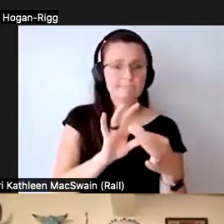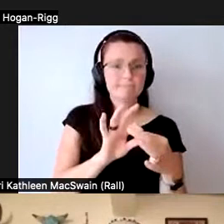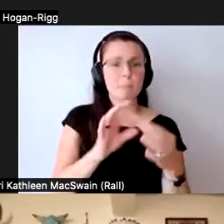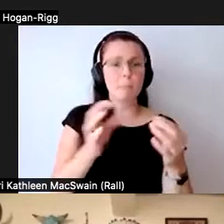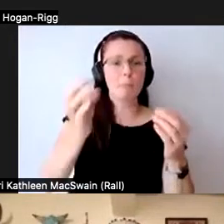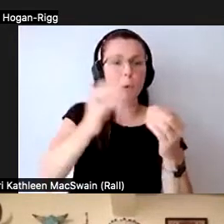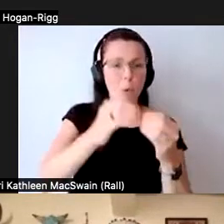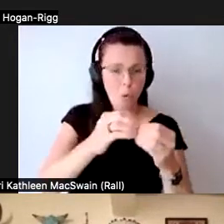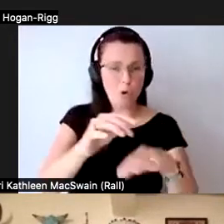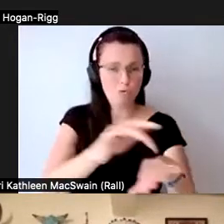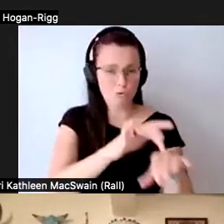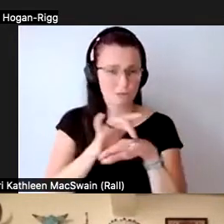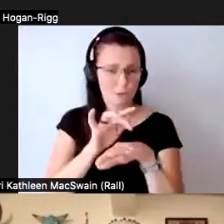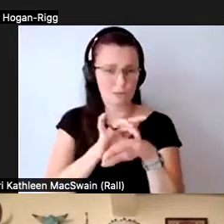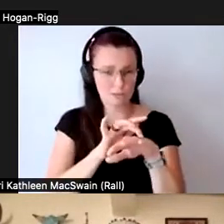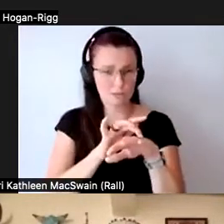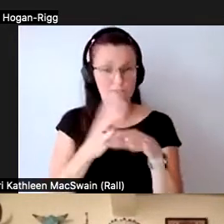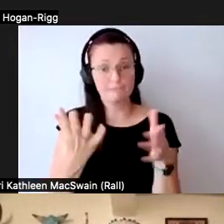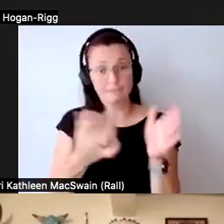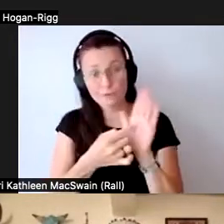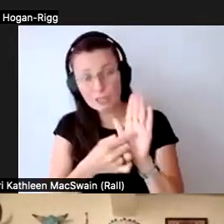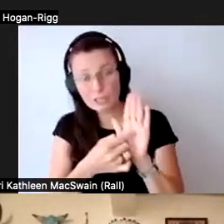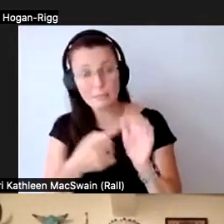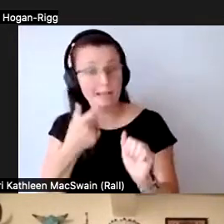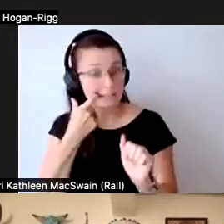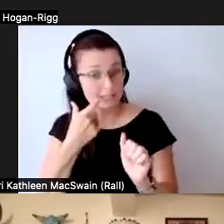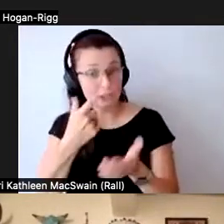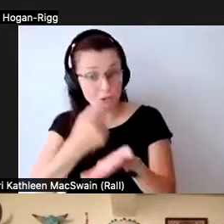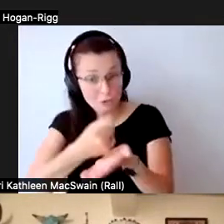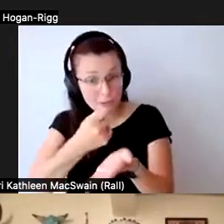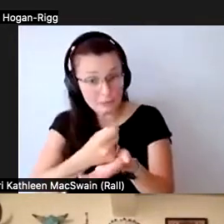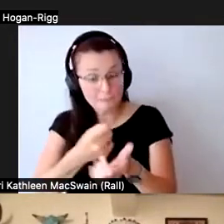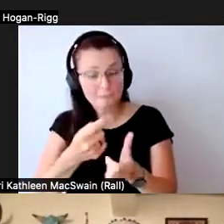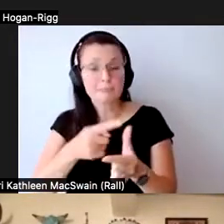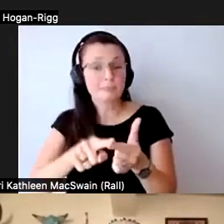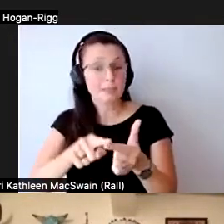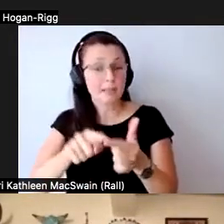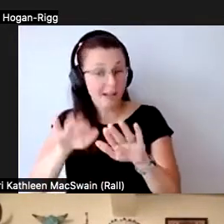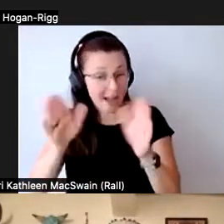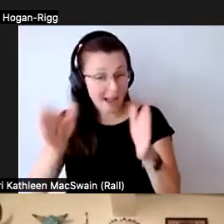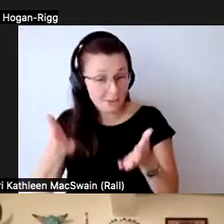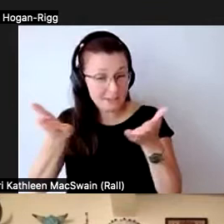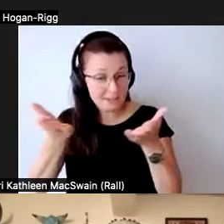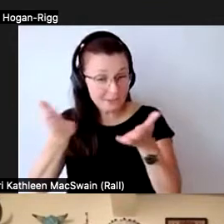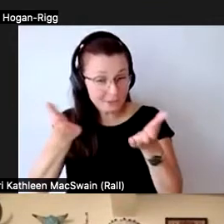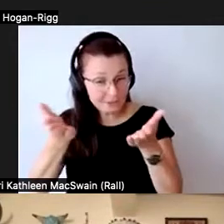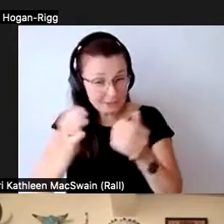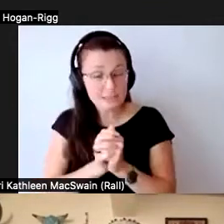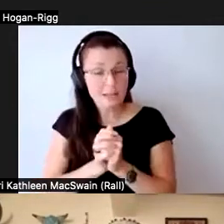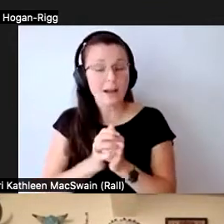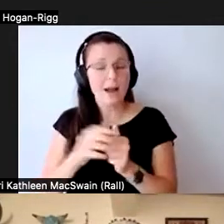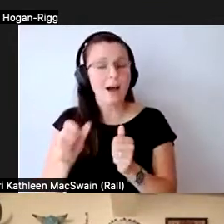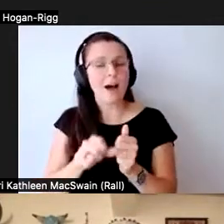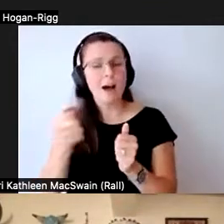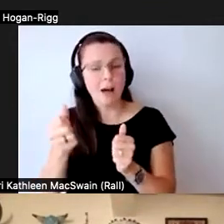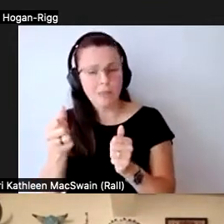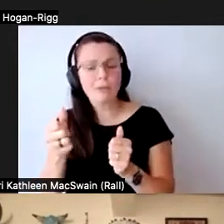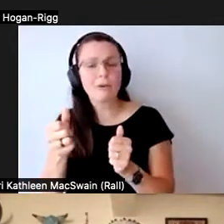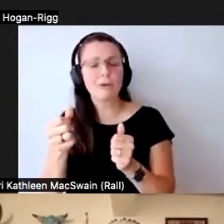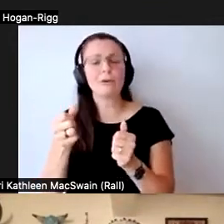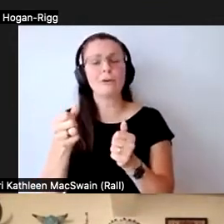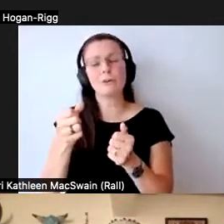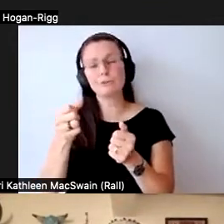like addiction treatment, but also housing services, social welfare programs, and other connections to, for